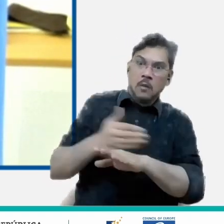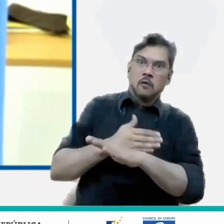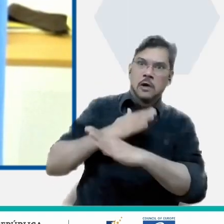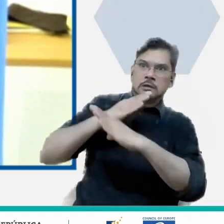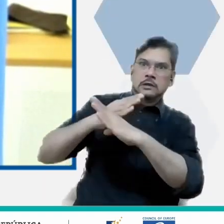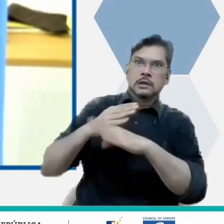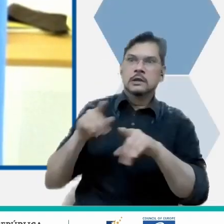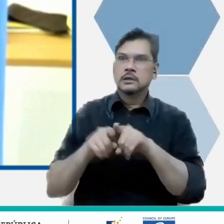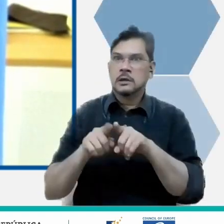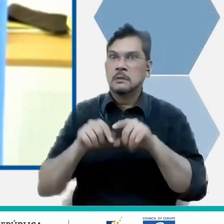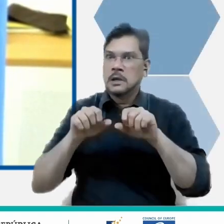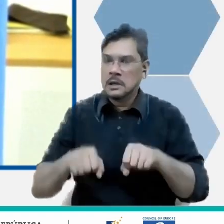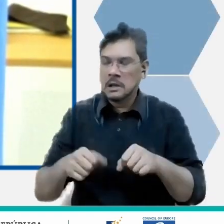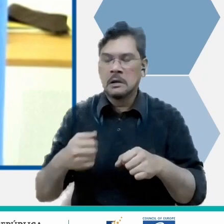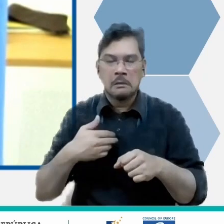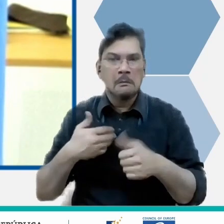you. But now I would like